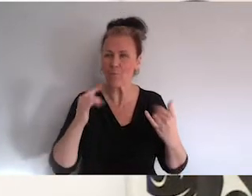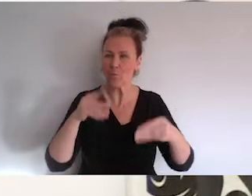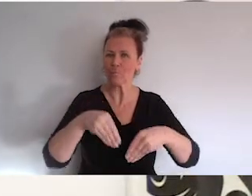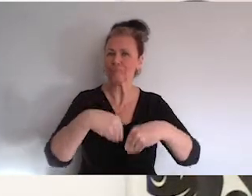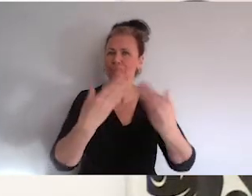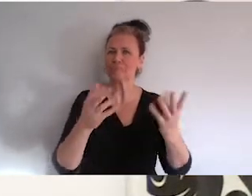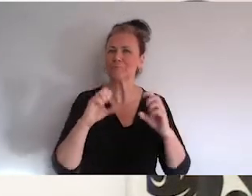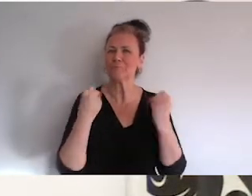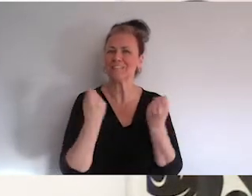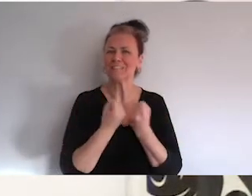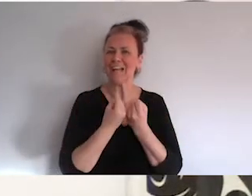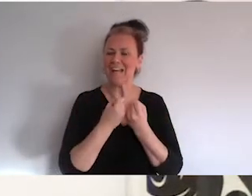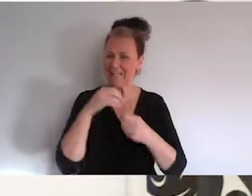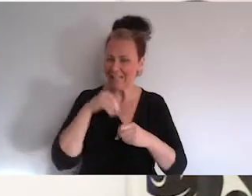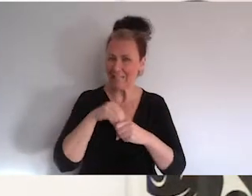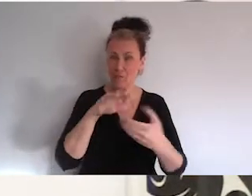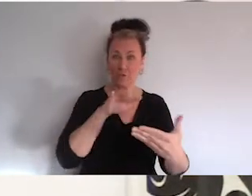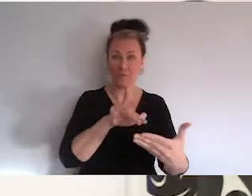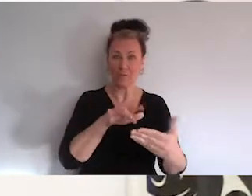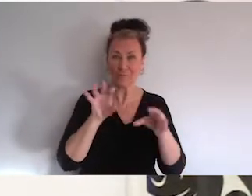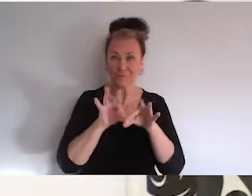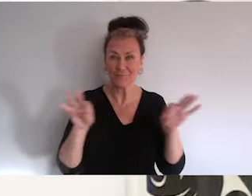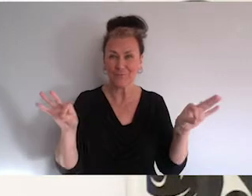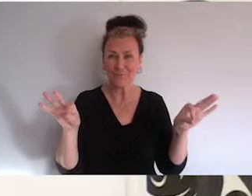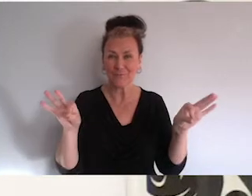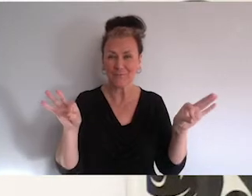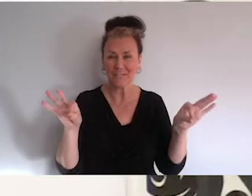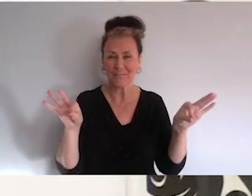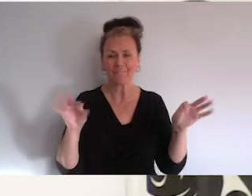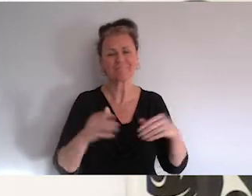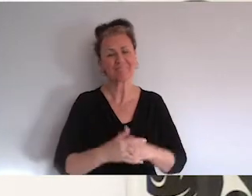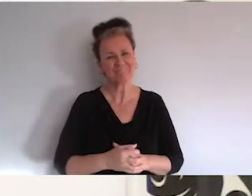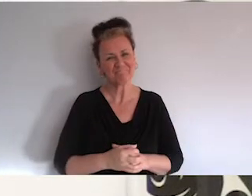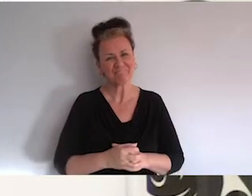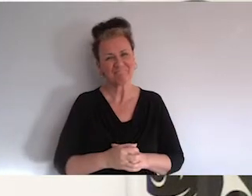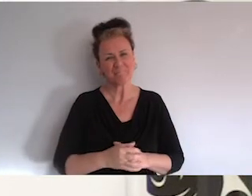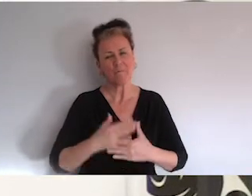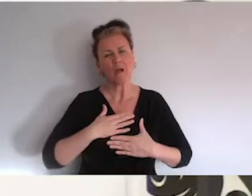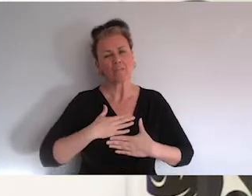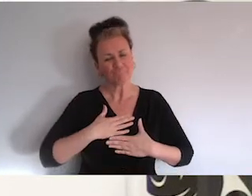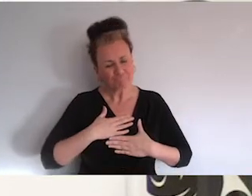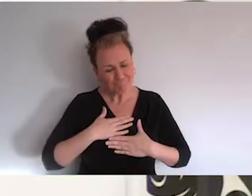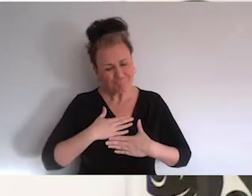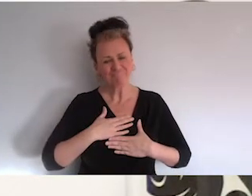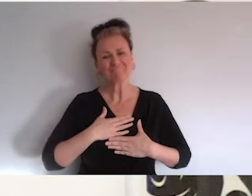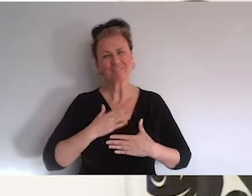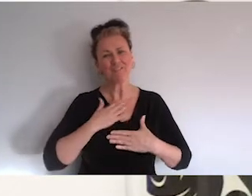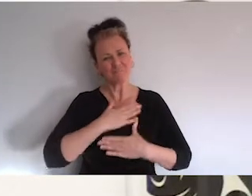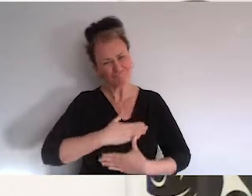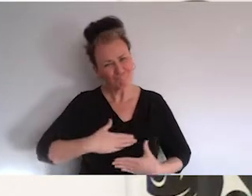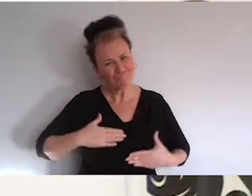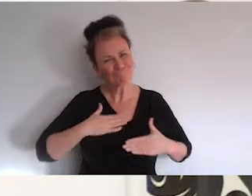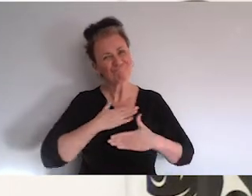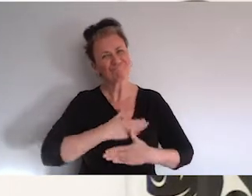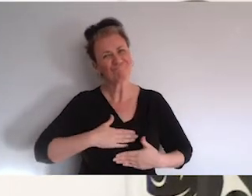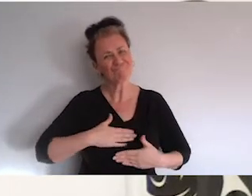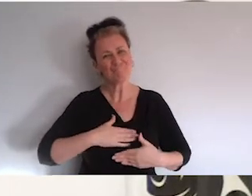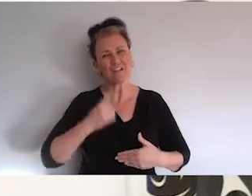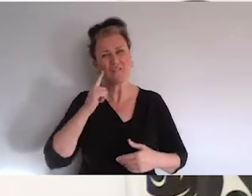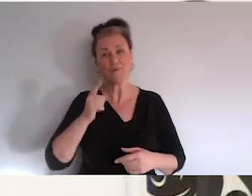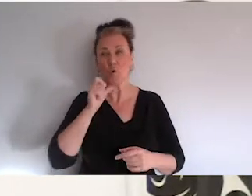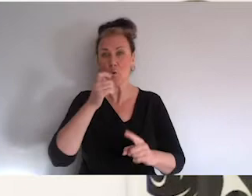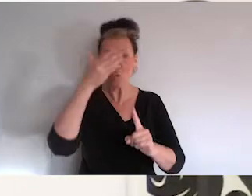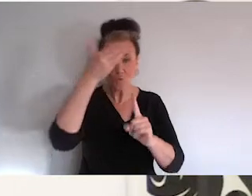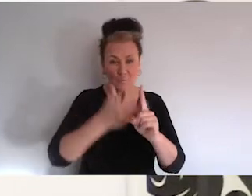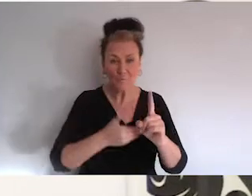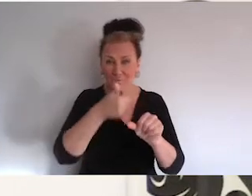society with the degree you are earning today. So I offer my deepest